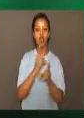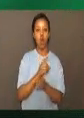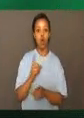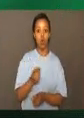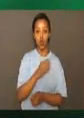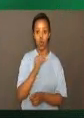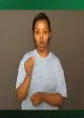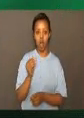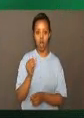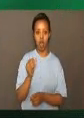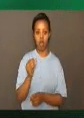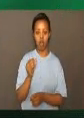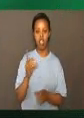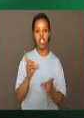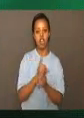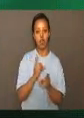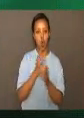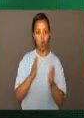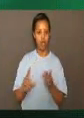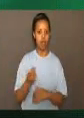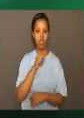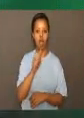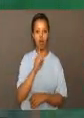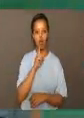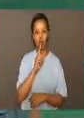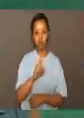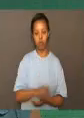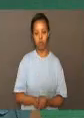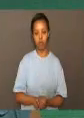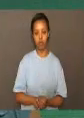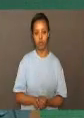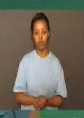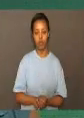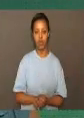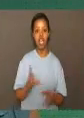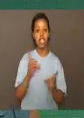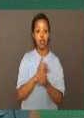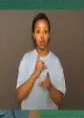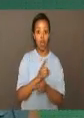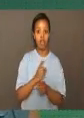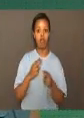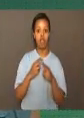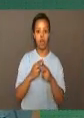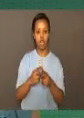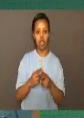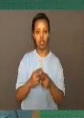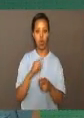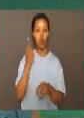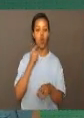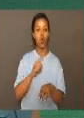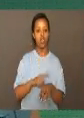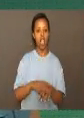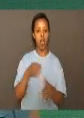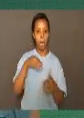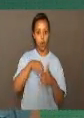molecules and inorganic molecules. Organic molecules always